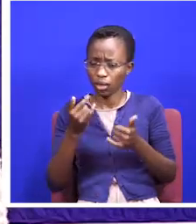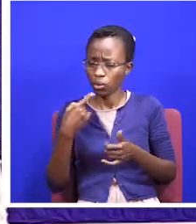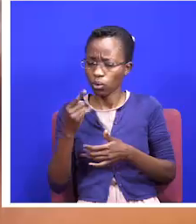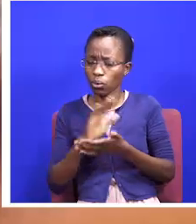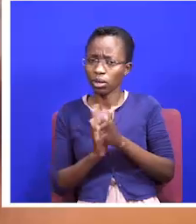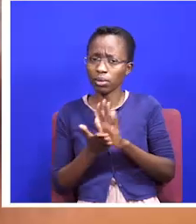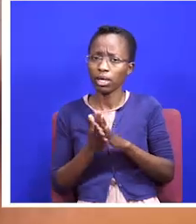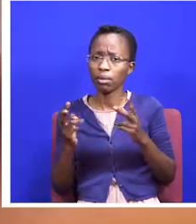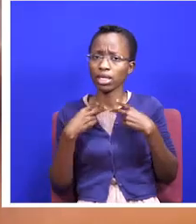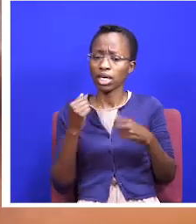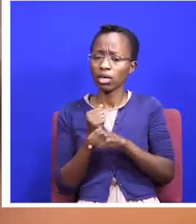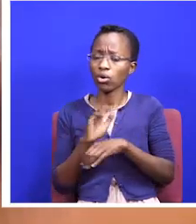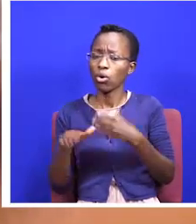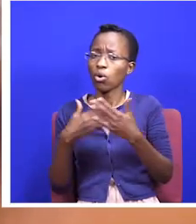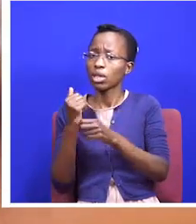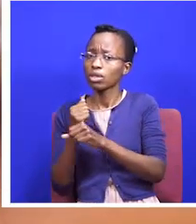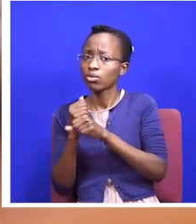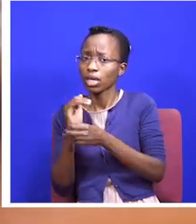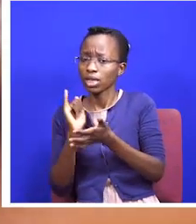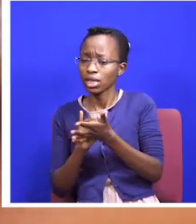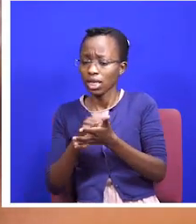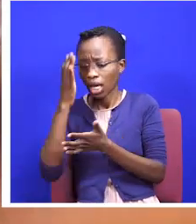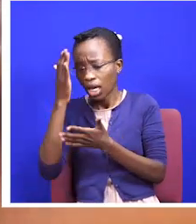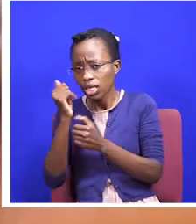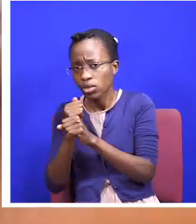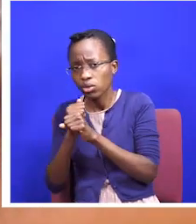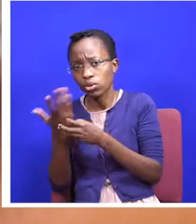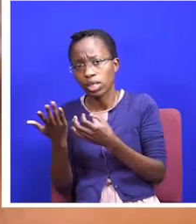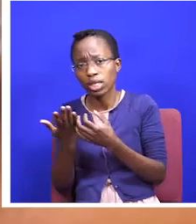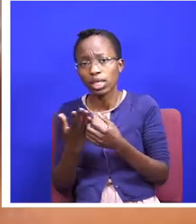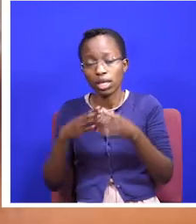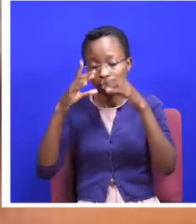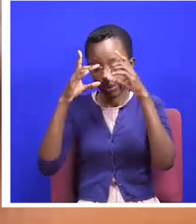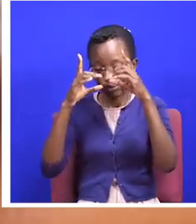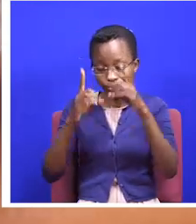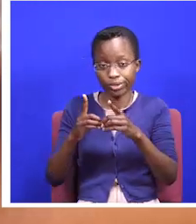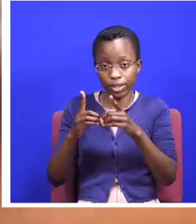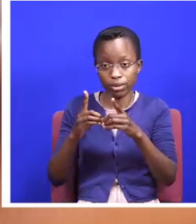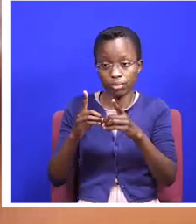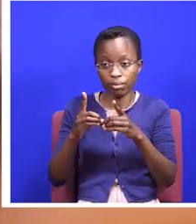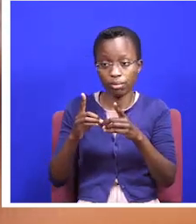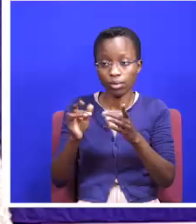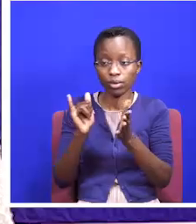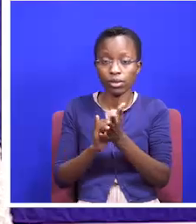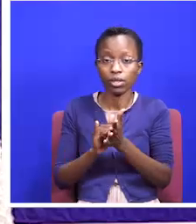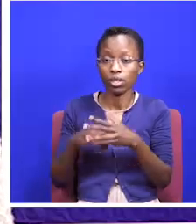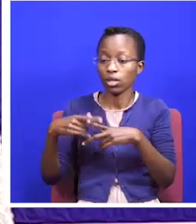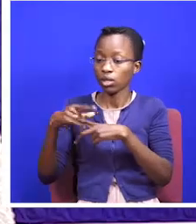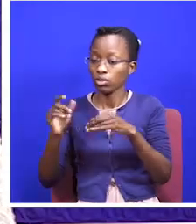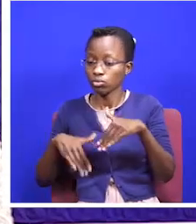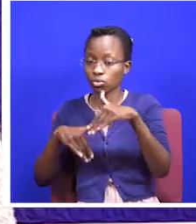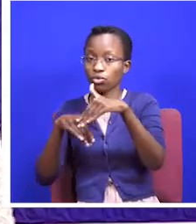who is going to do all the work that the slaves were doing? And so he decided